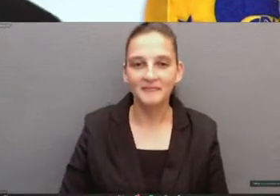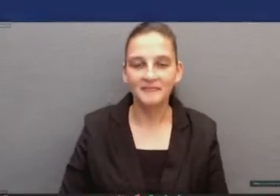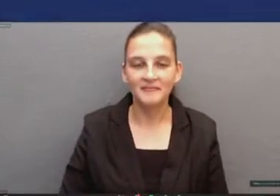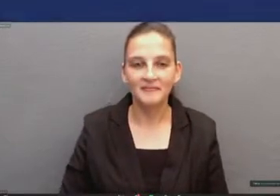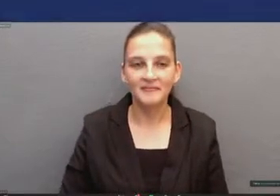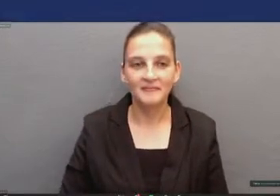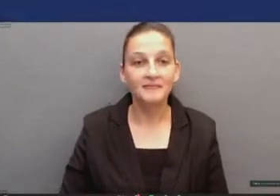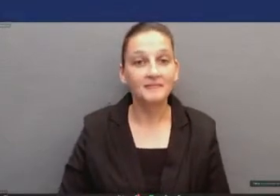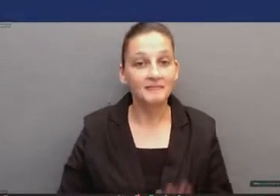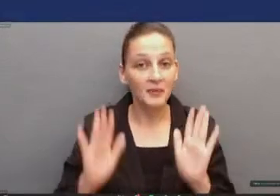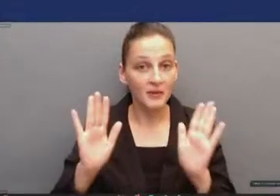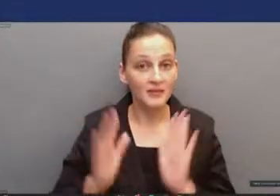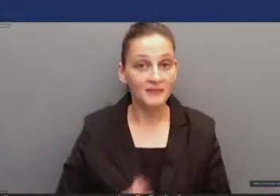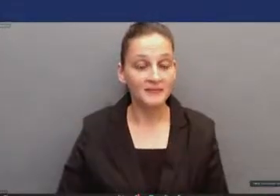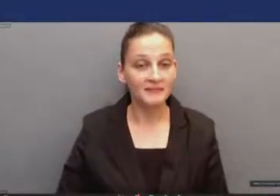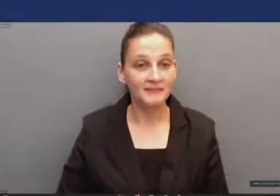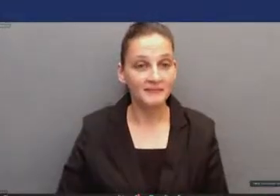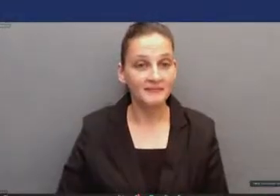Wonderful.